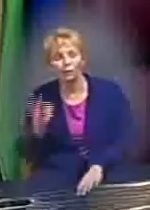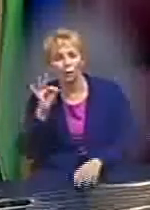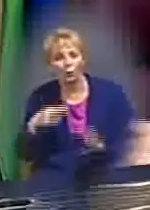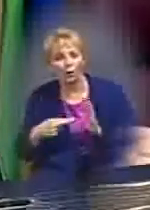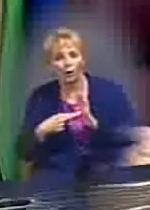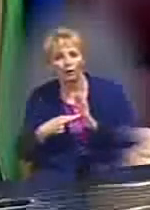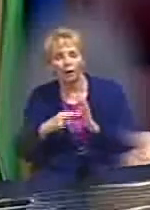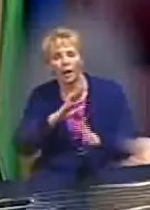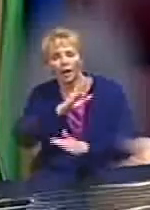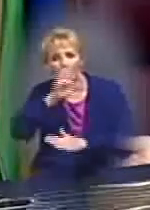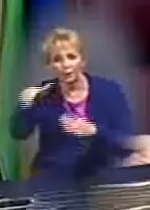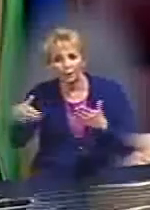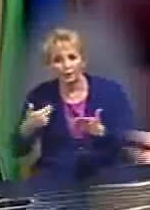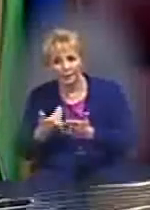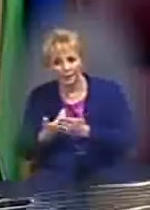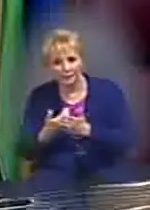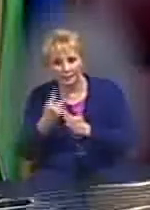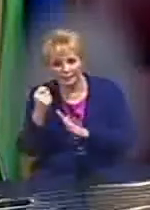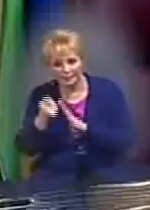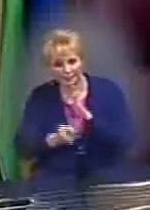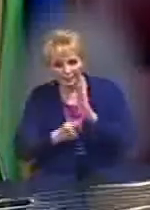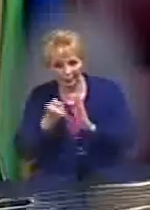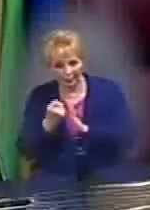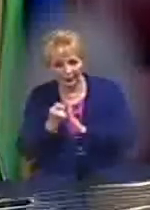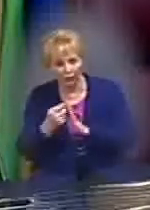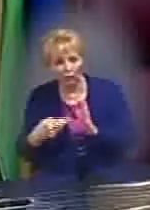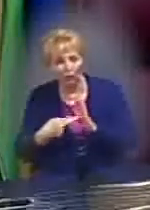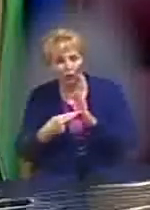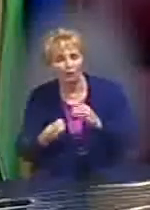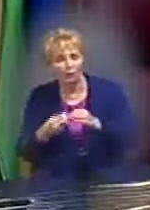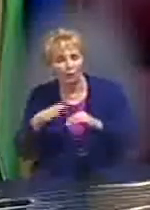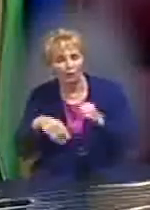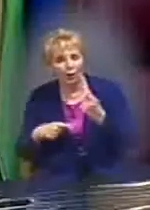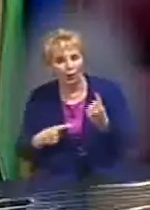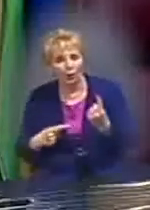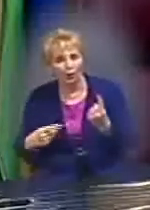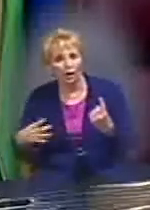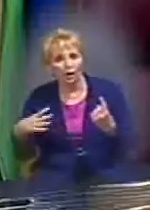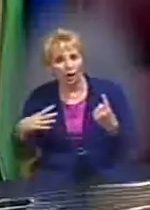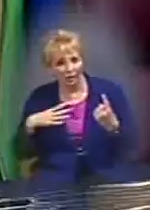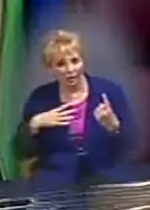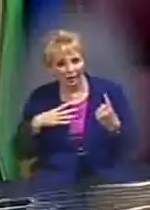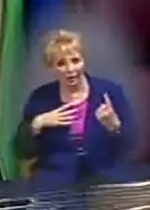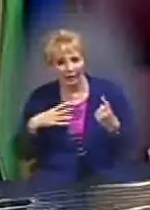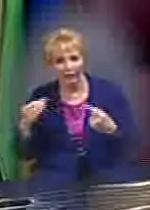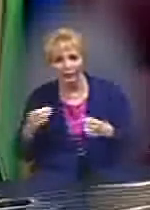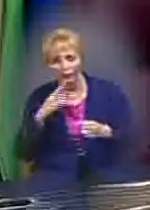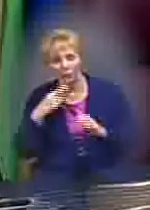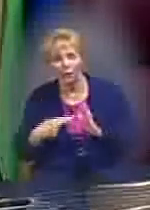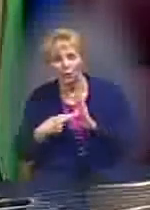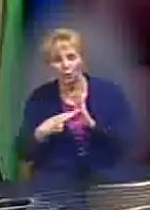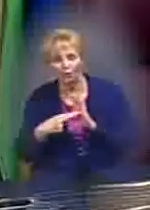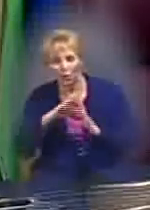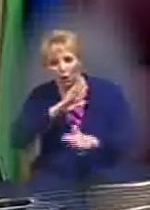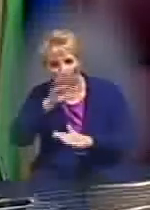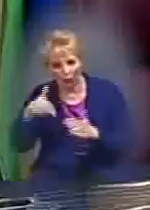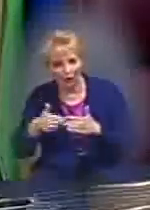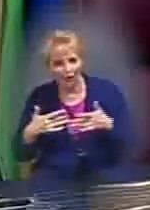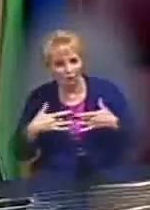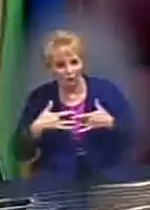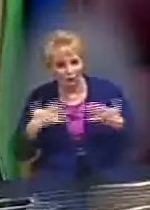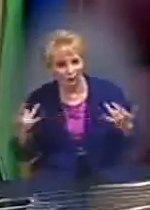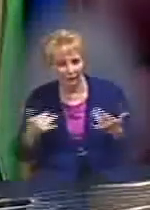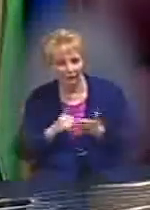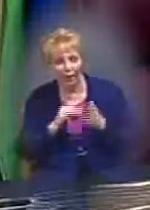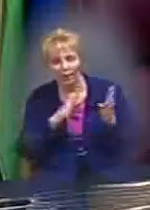the entire season, to represent more than one single holiday, and to be representative for all the events that are